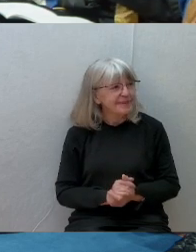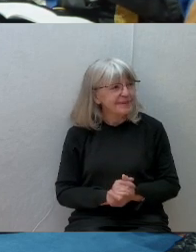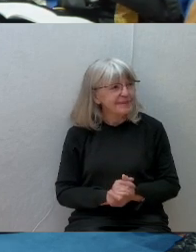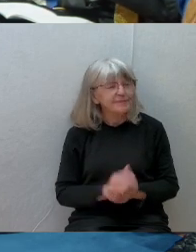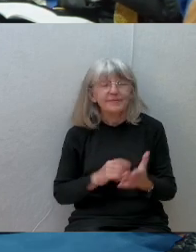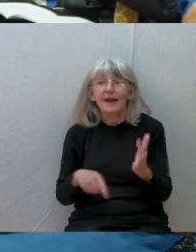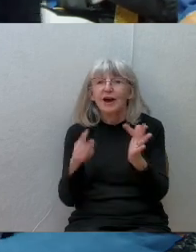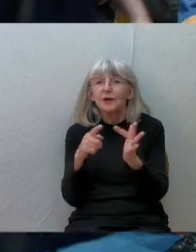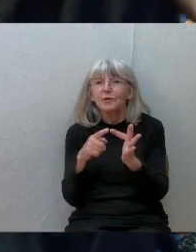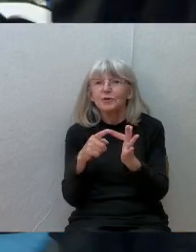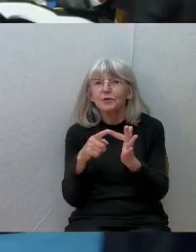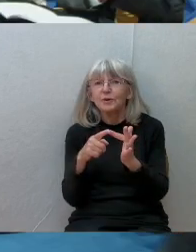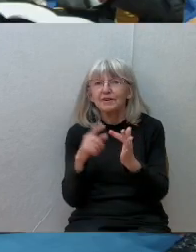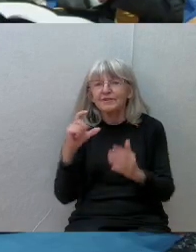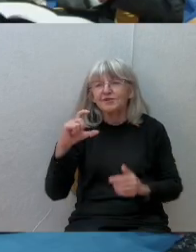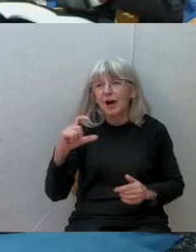Ewan Chalmers.